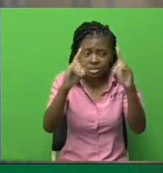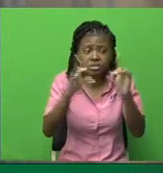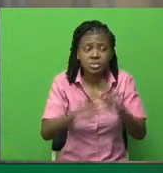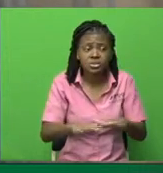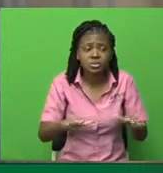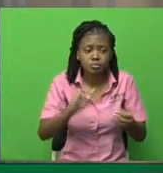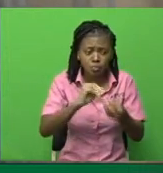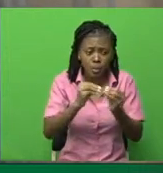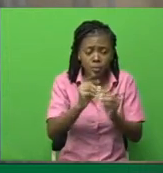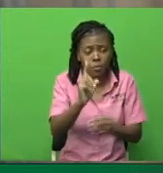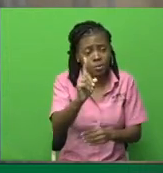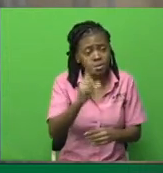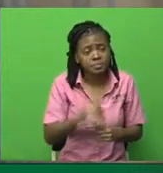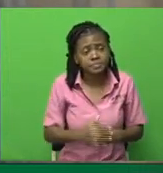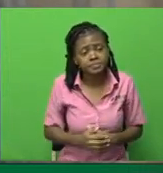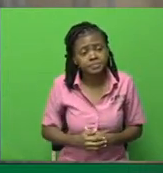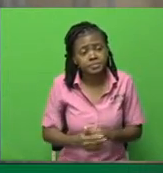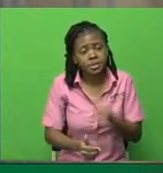again